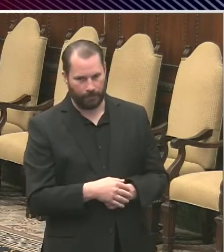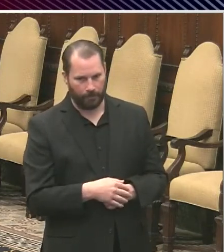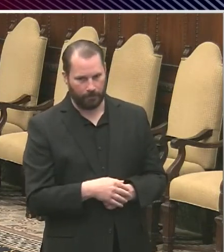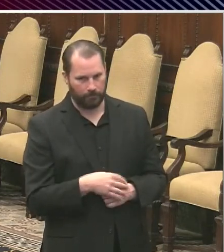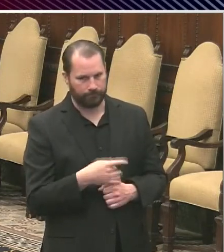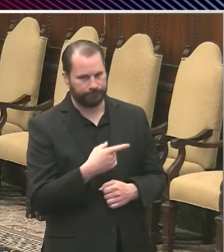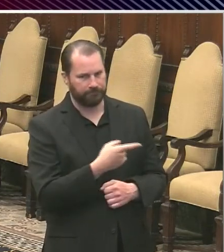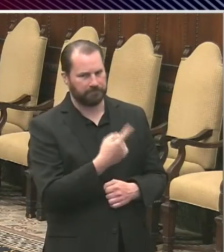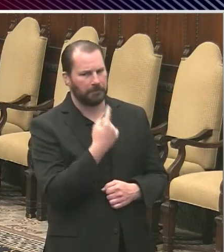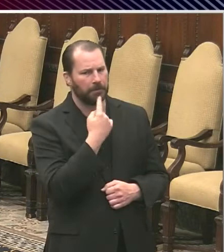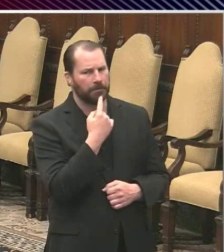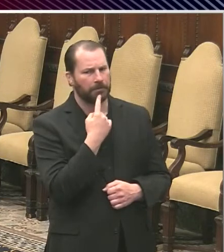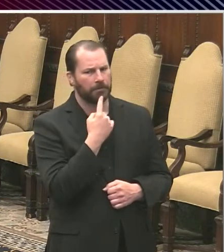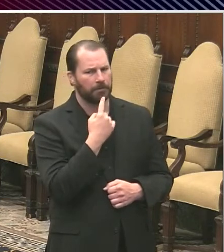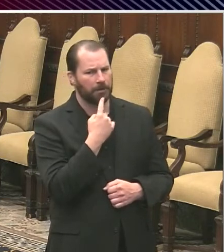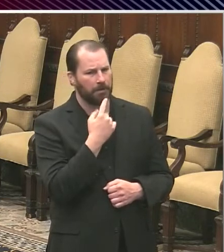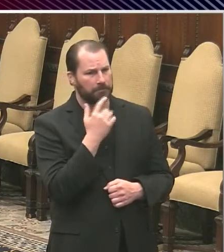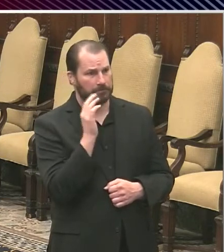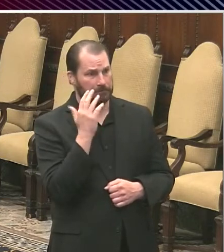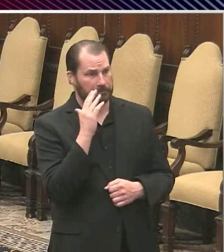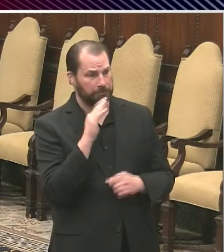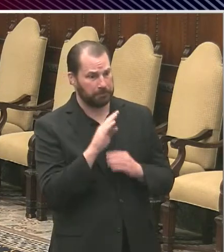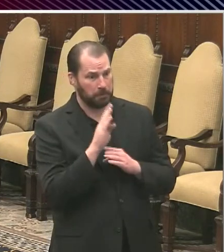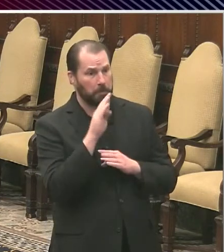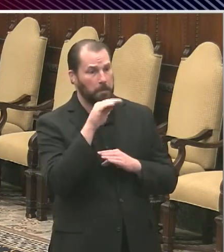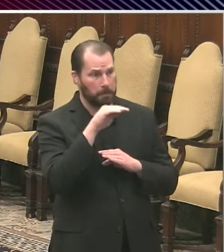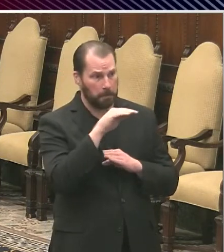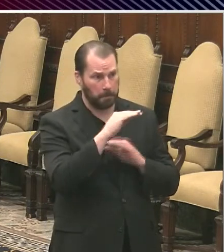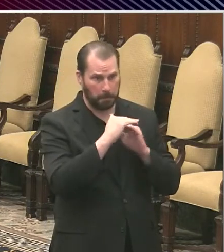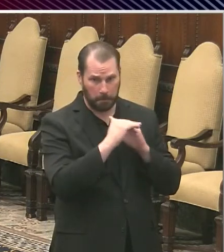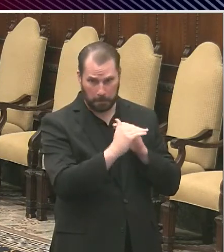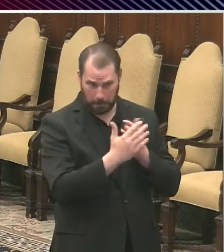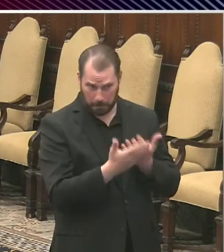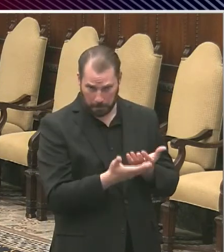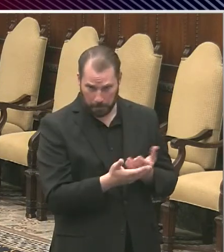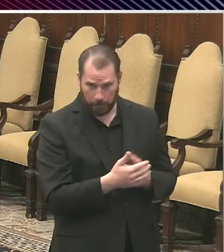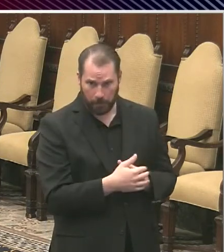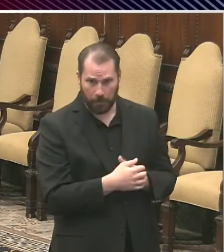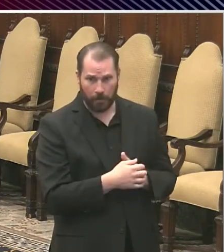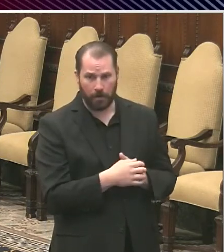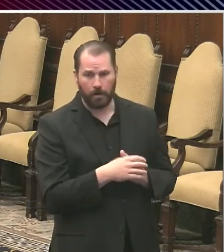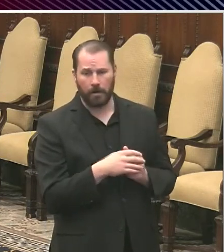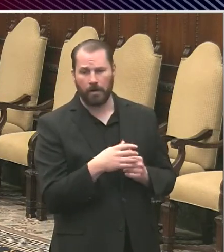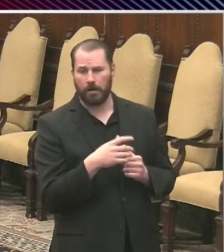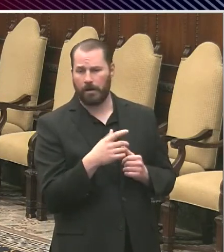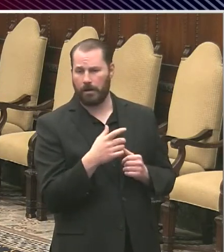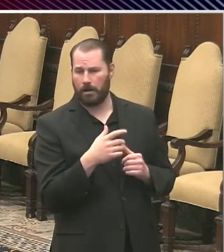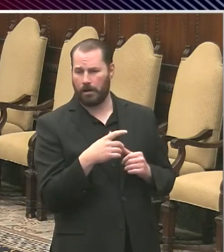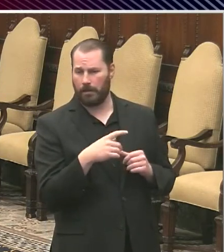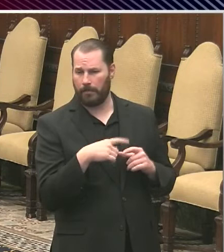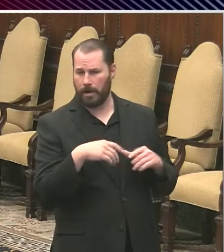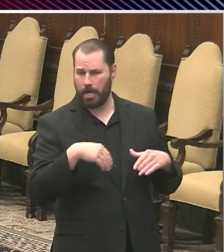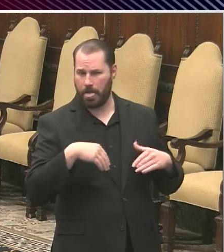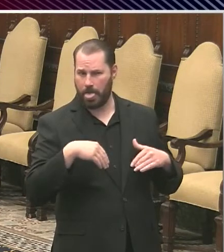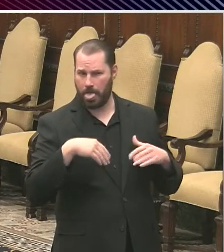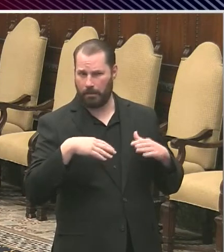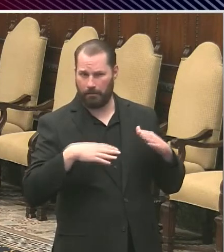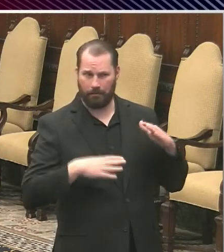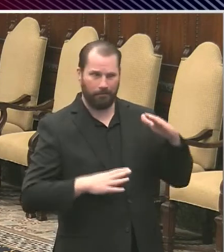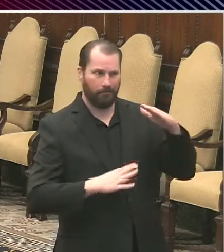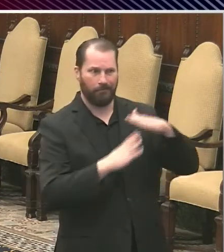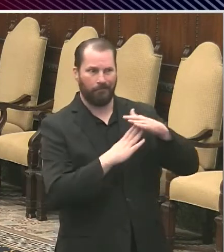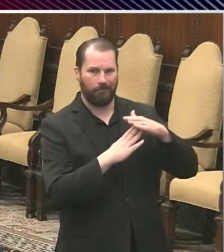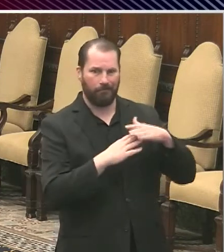terms of cases, and that we are certainly have not reached our peak yet. So maybe you can help us understand, what would a peak look